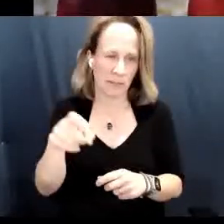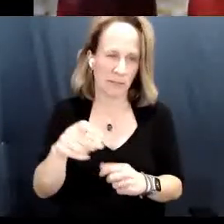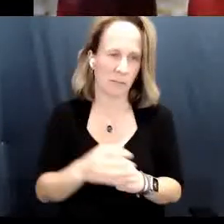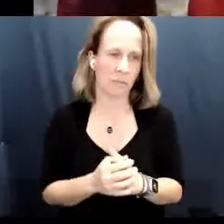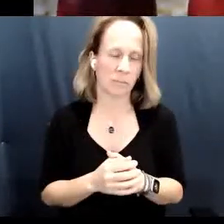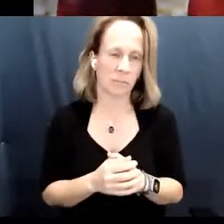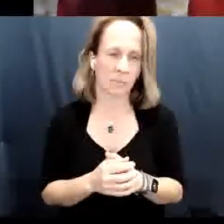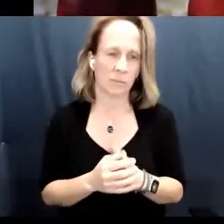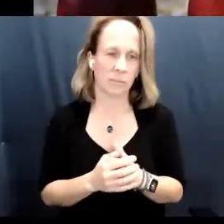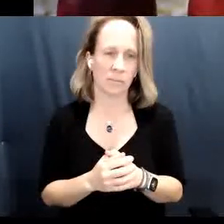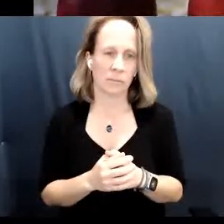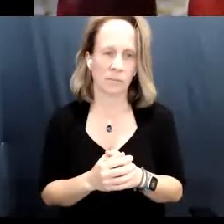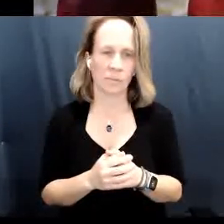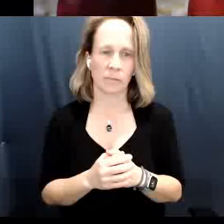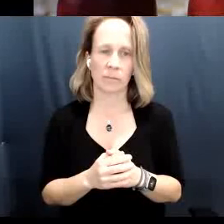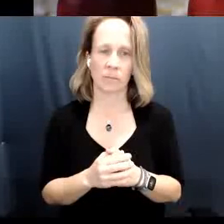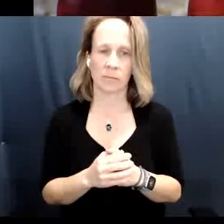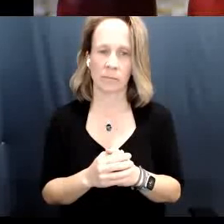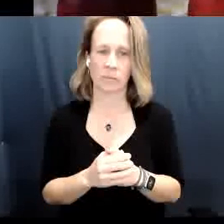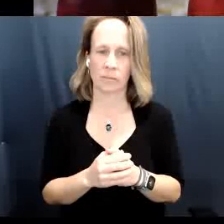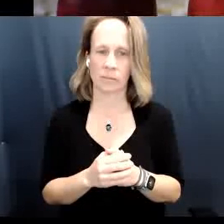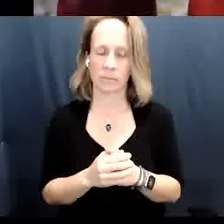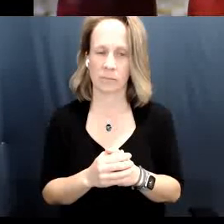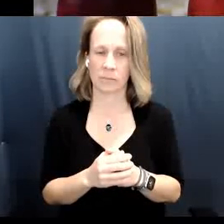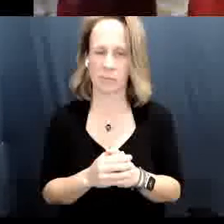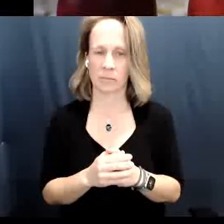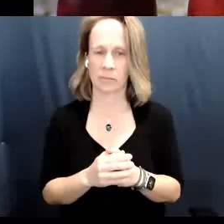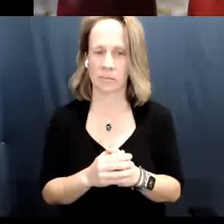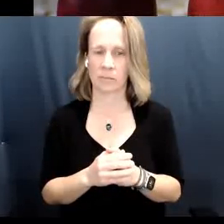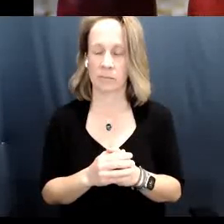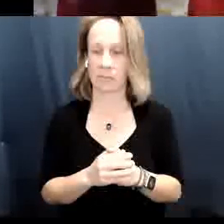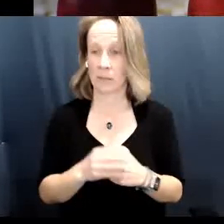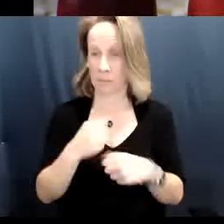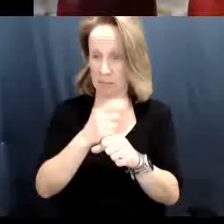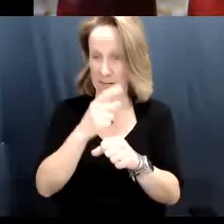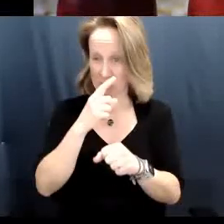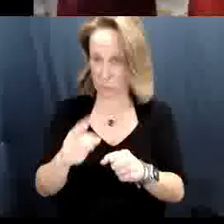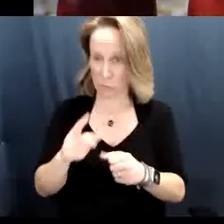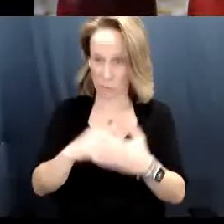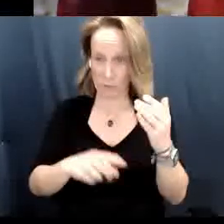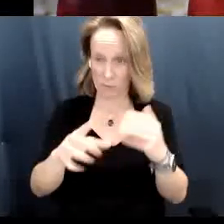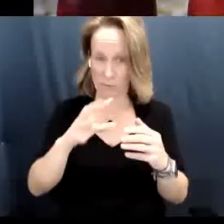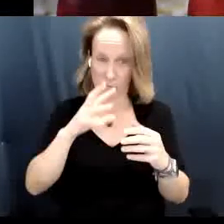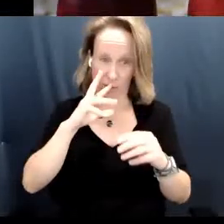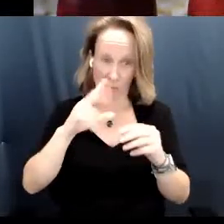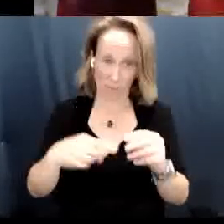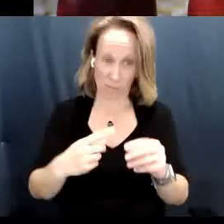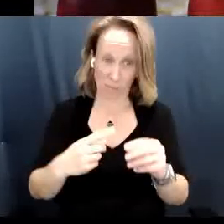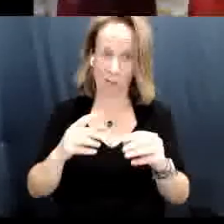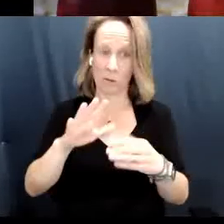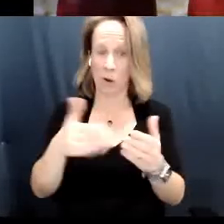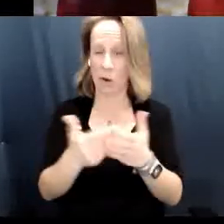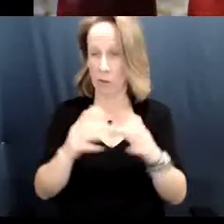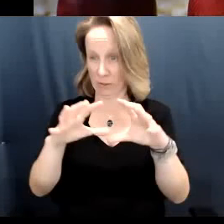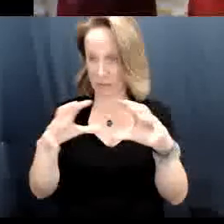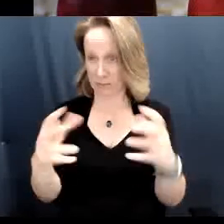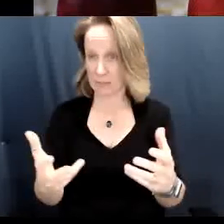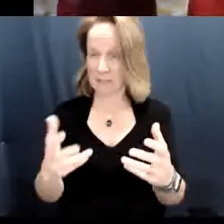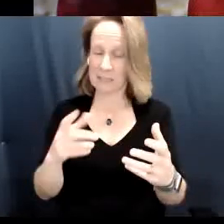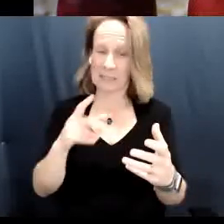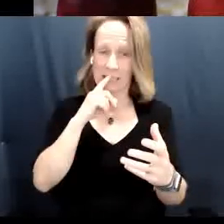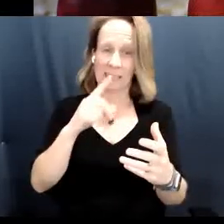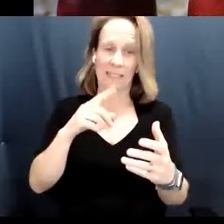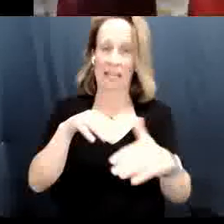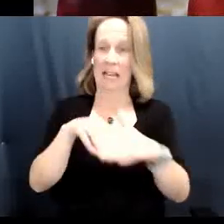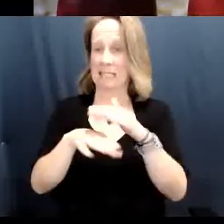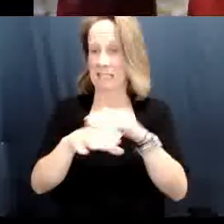All content activities need to be inclusive of different cultures and healing journeys. And this can be a combination of games,